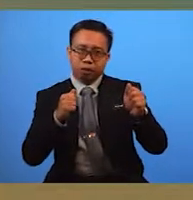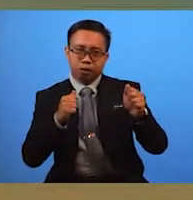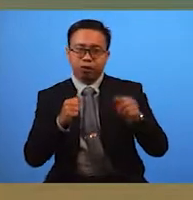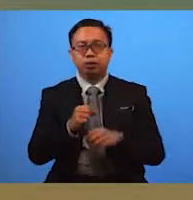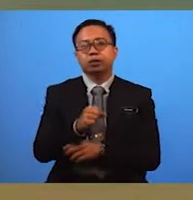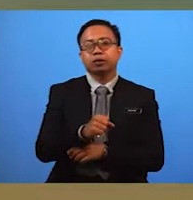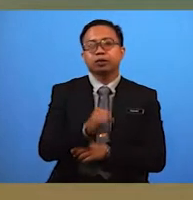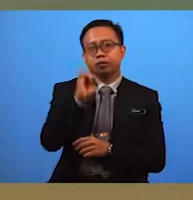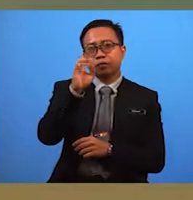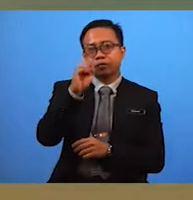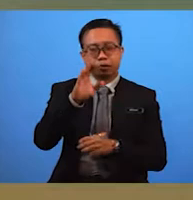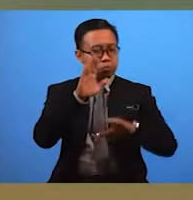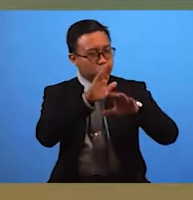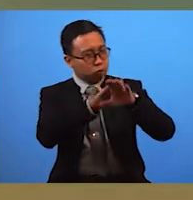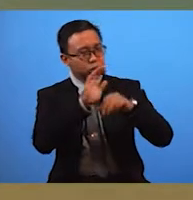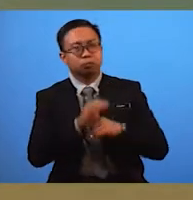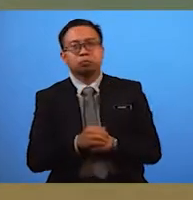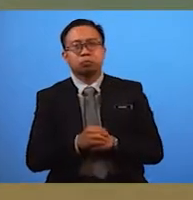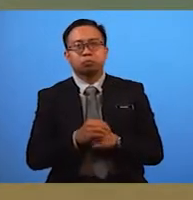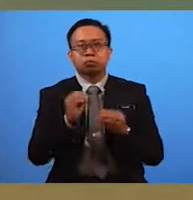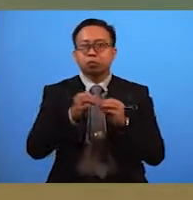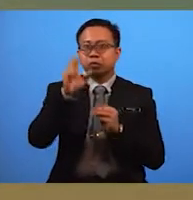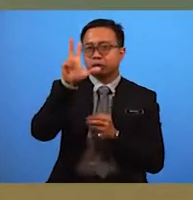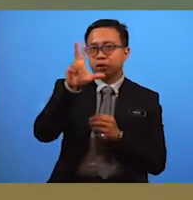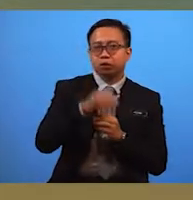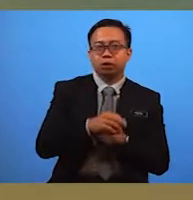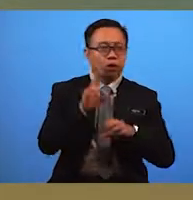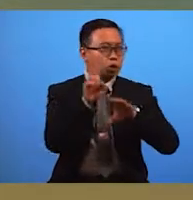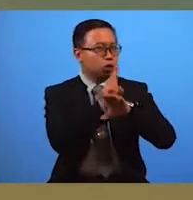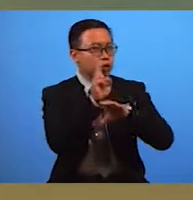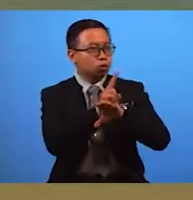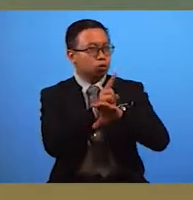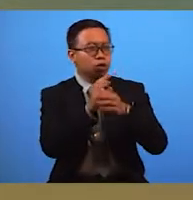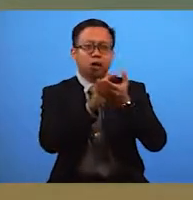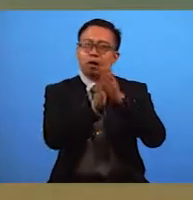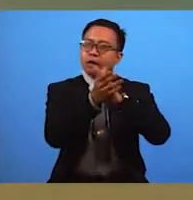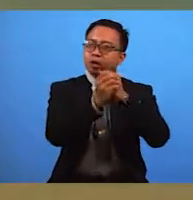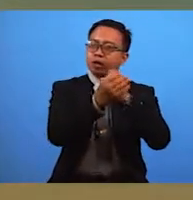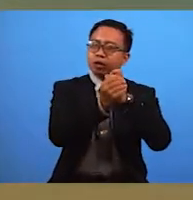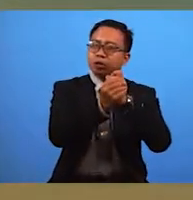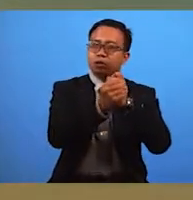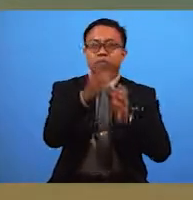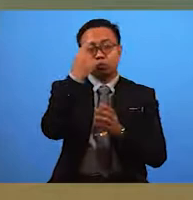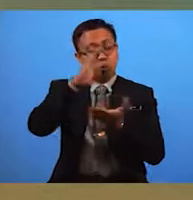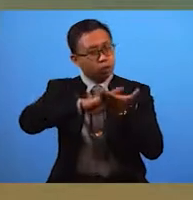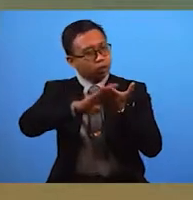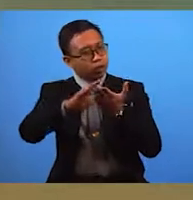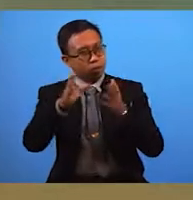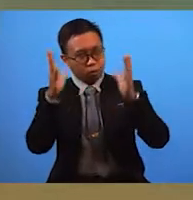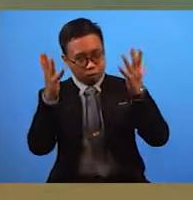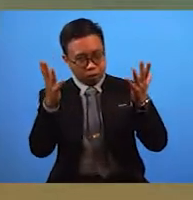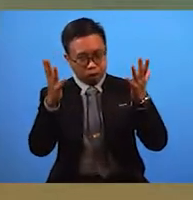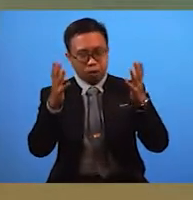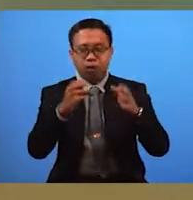and touch. Number 3. Use hand sanitizers to clean your hands